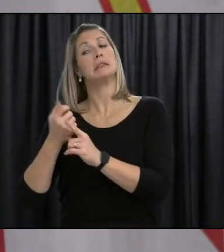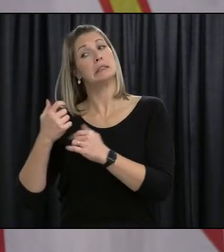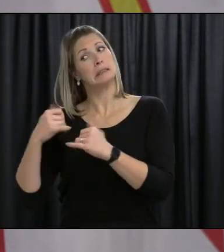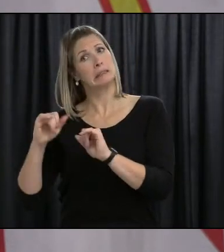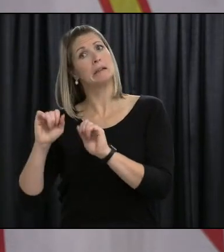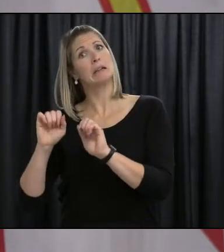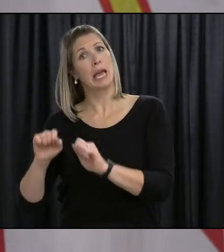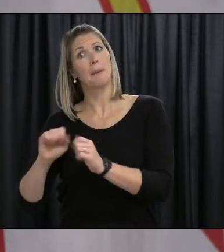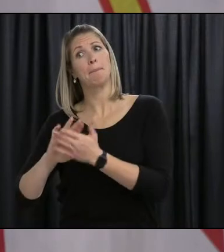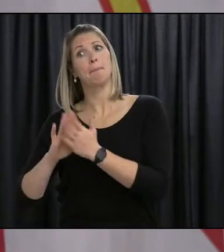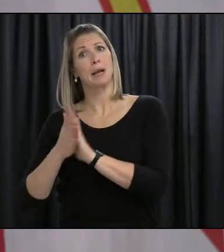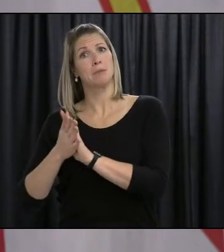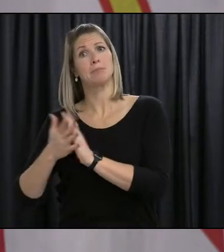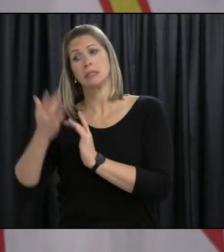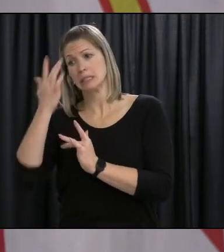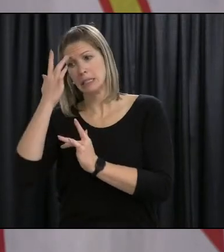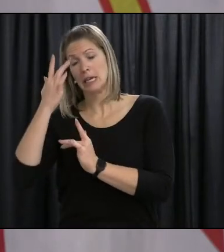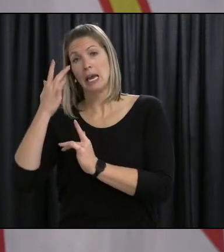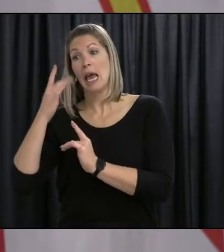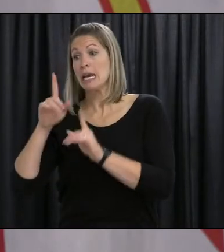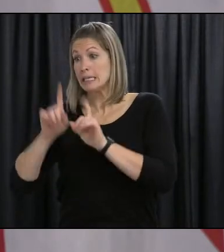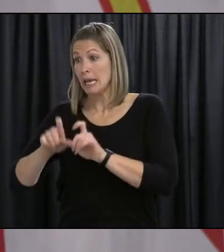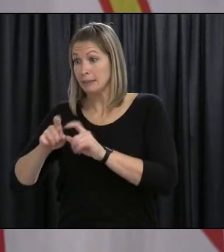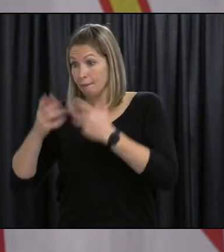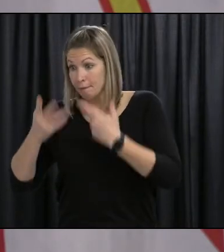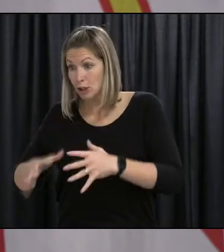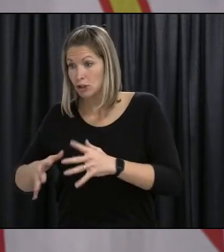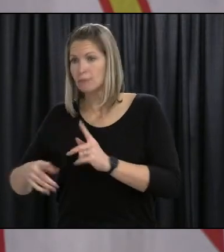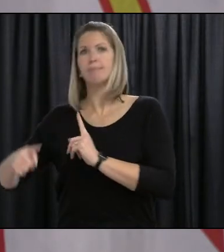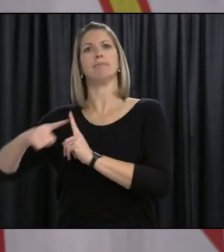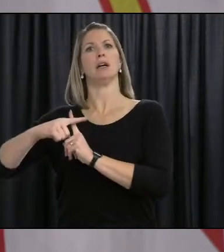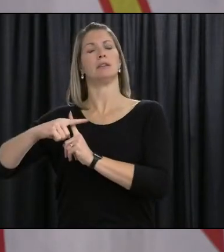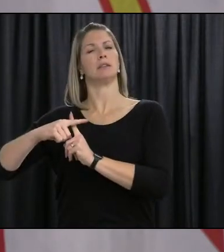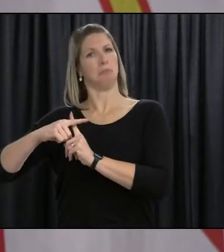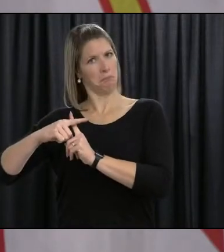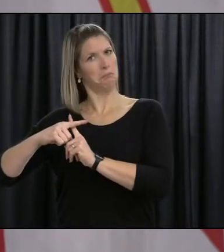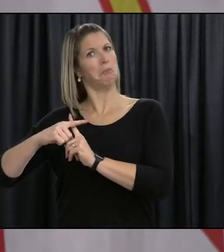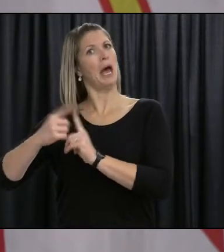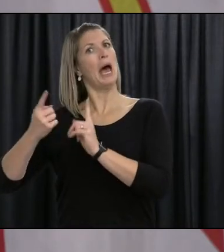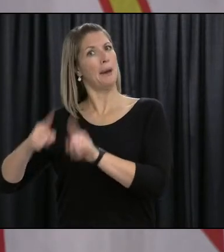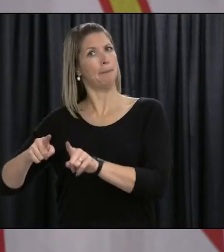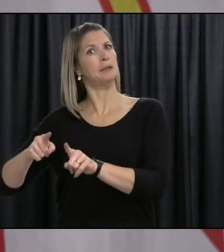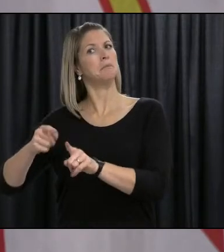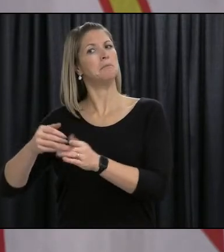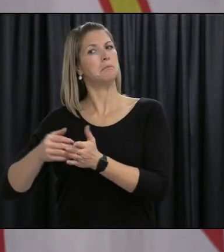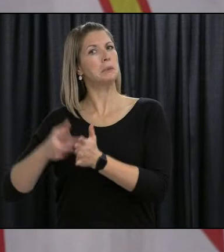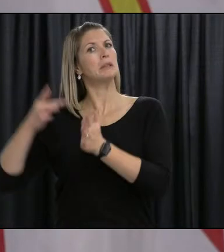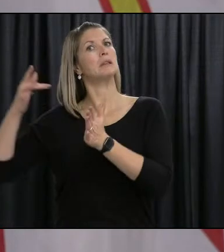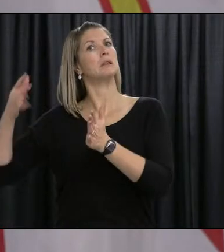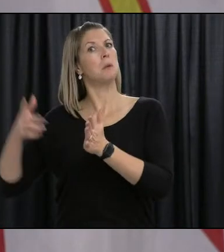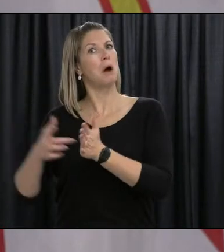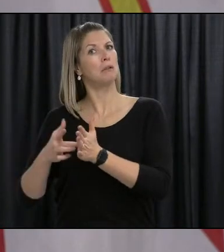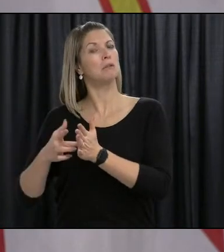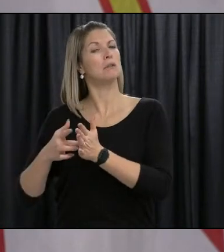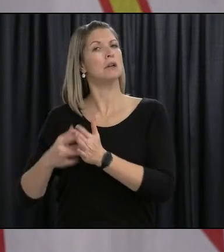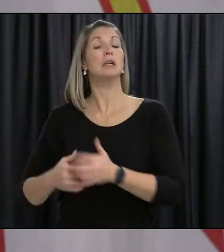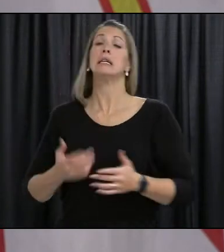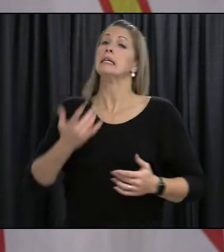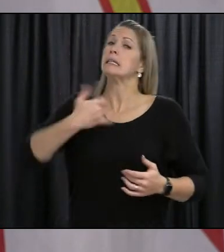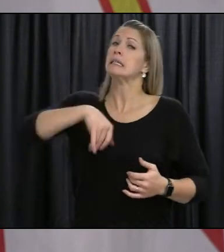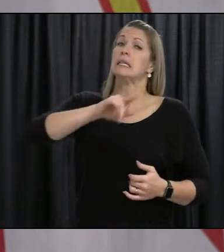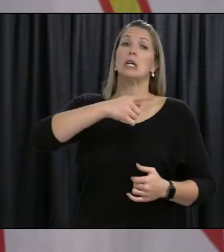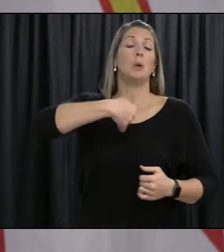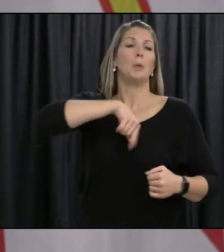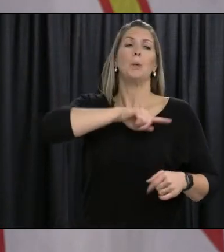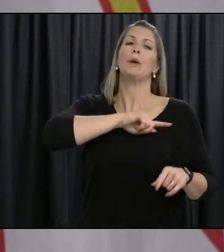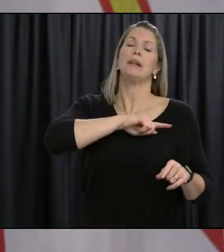expectation. We're making the decisions based on the best available evidence. And, we know that the